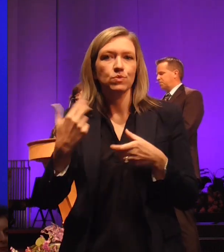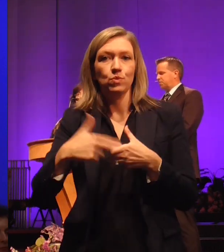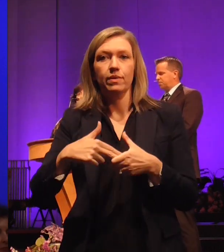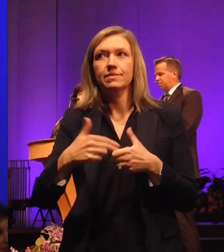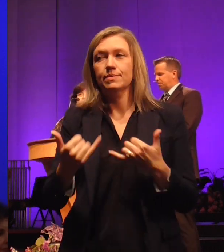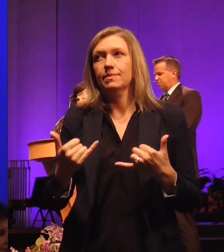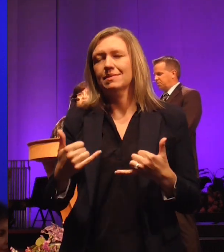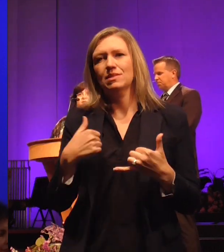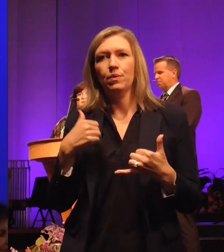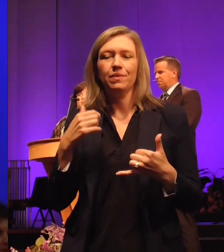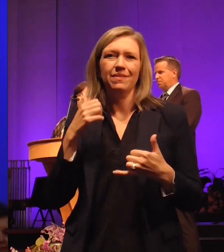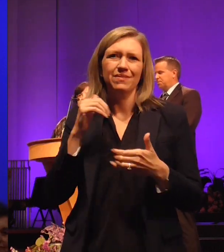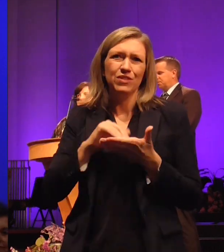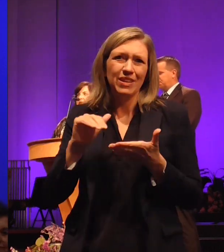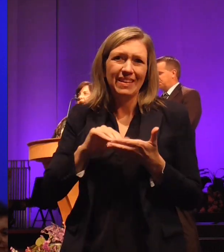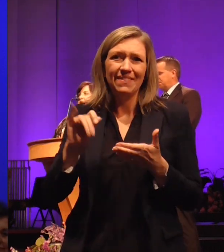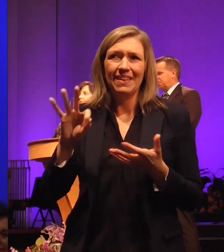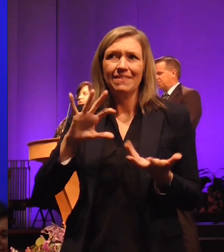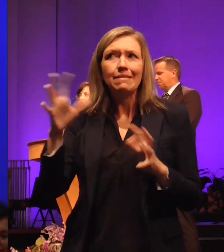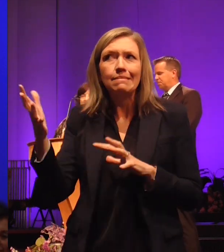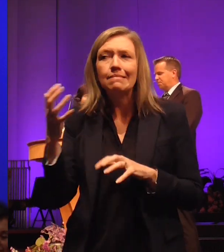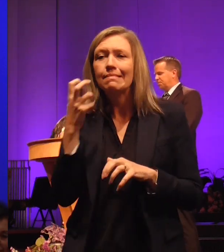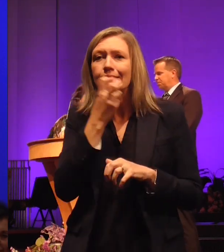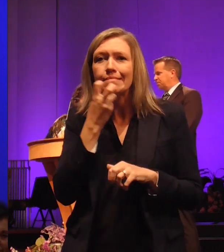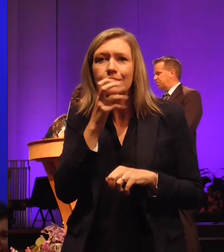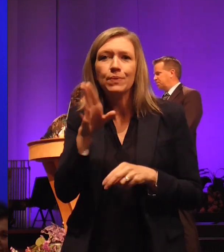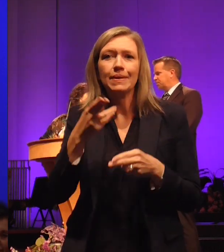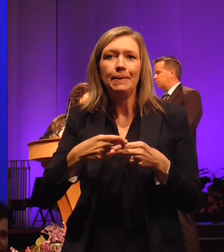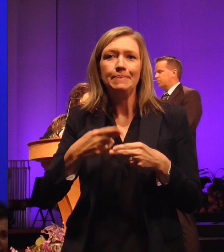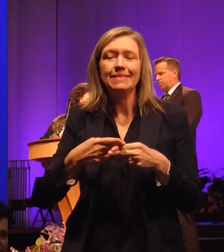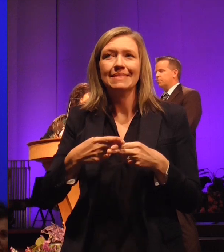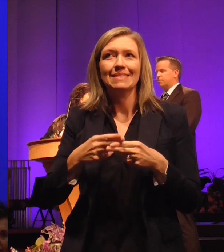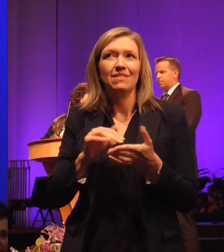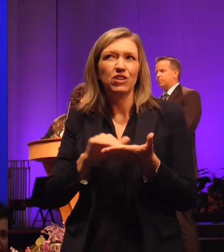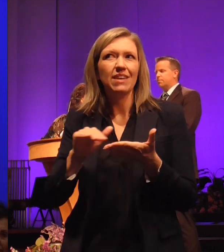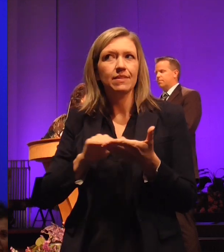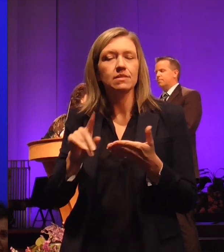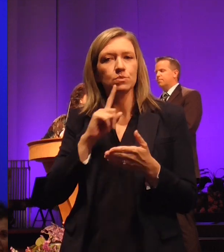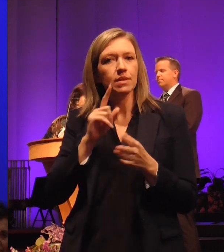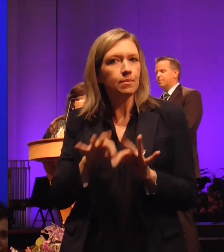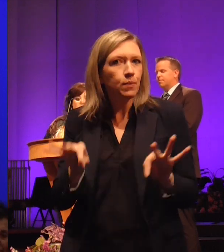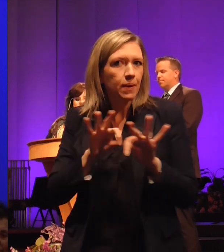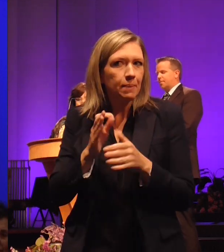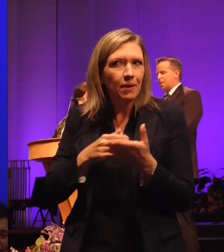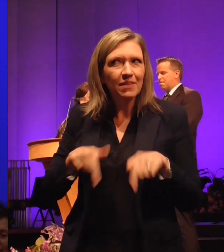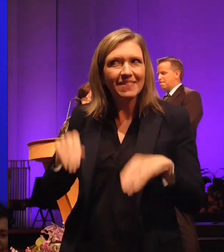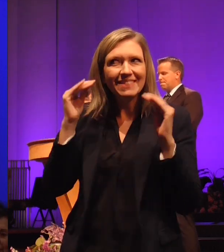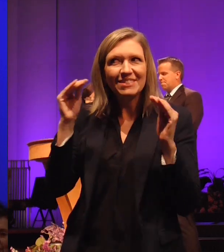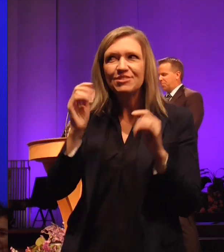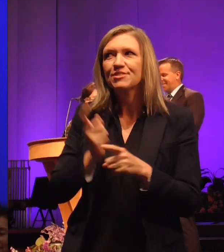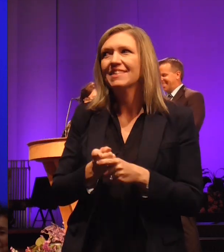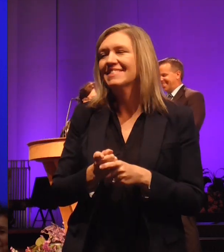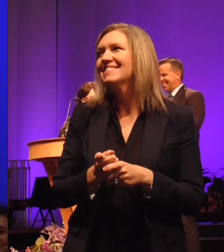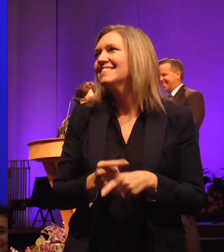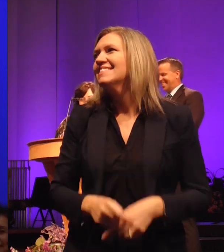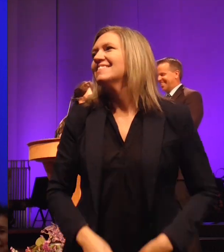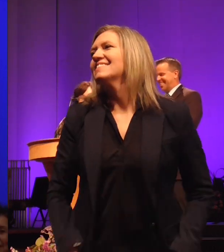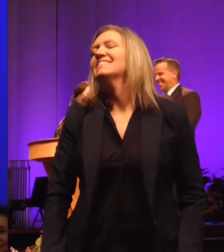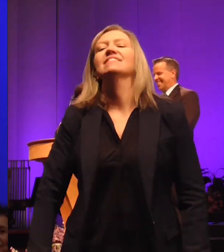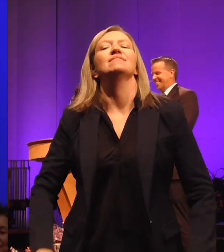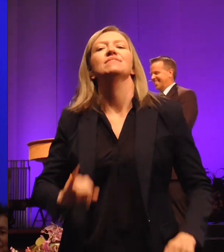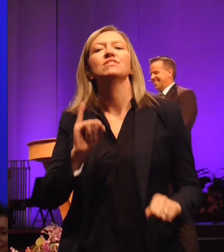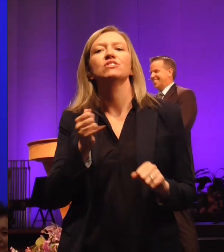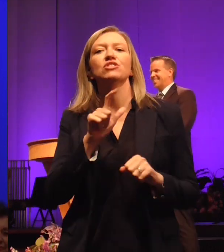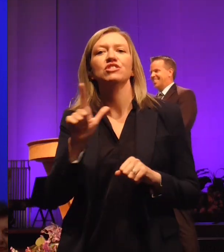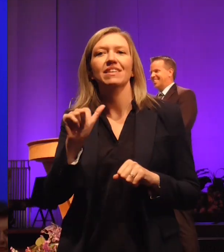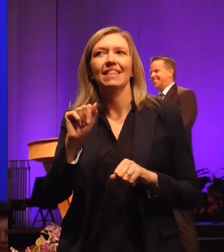So please forgive me if I mess up any names. Forgiveness is a core part of our teaching, isn't it? Right. So, all right.